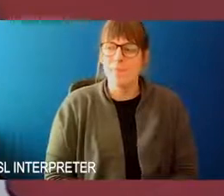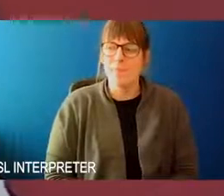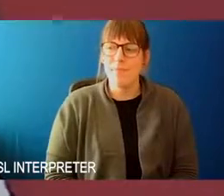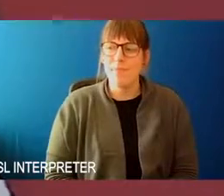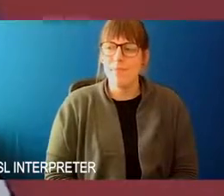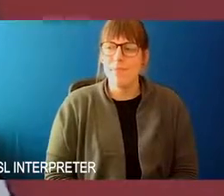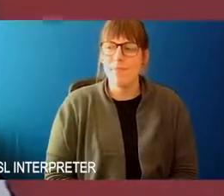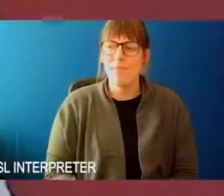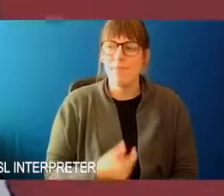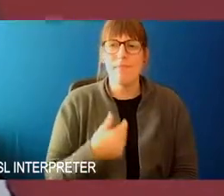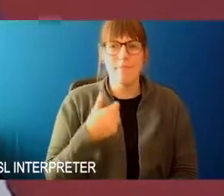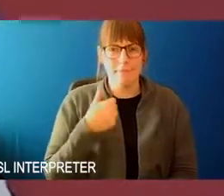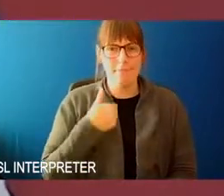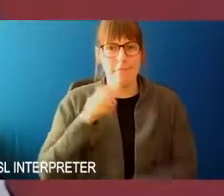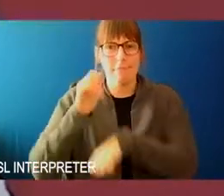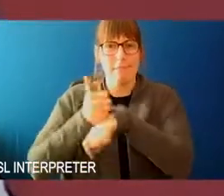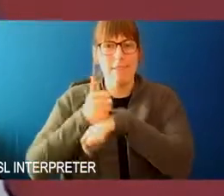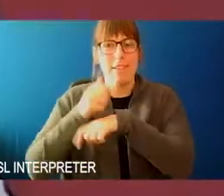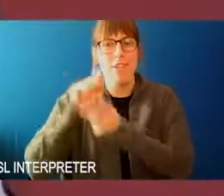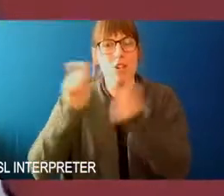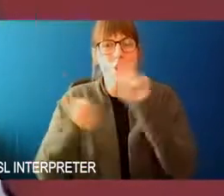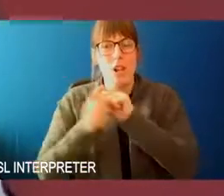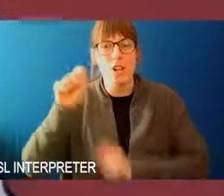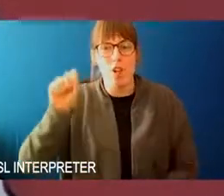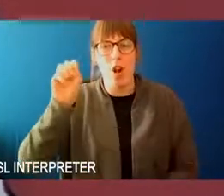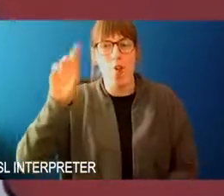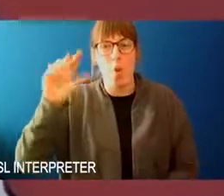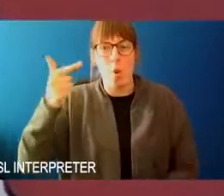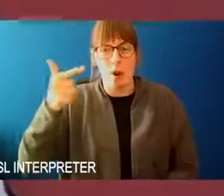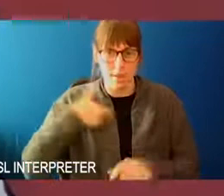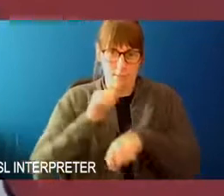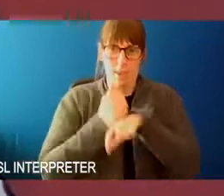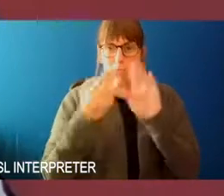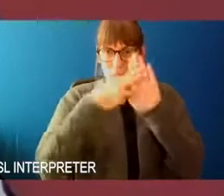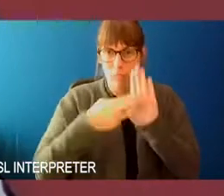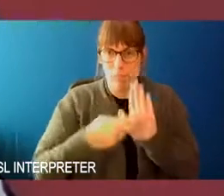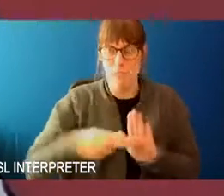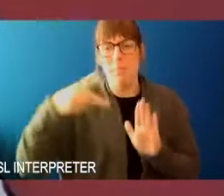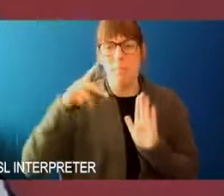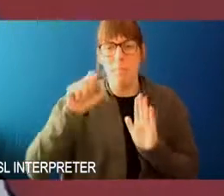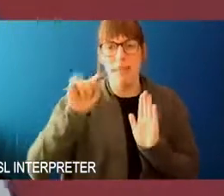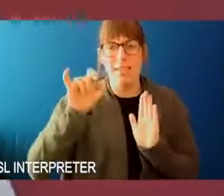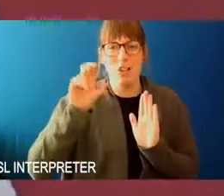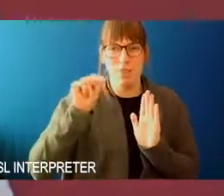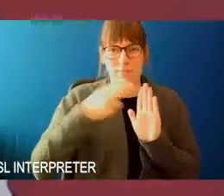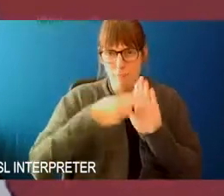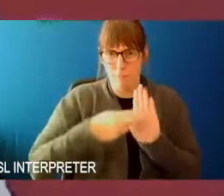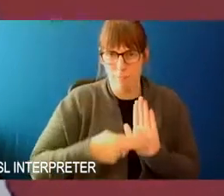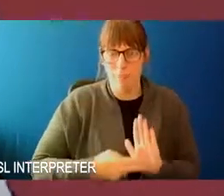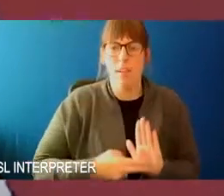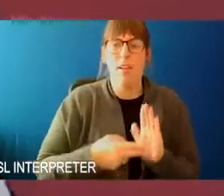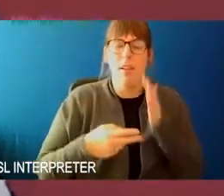disabilities. So I went on change.org and I created a petition that basically